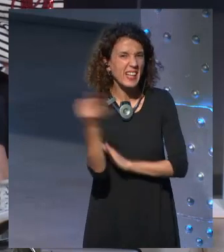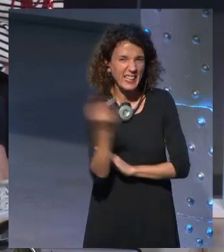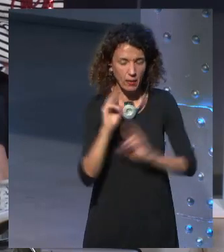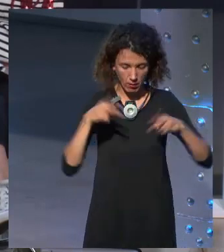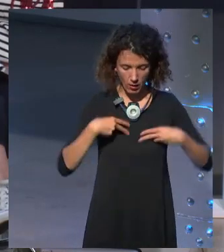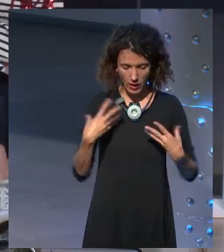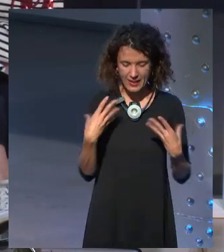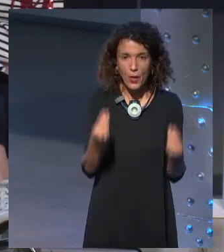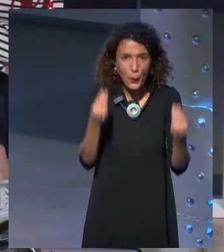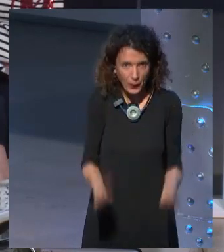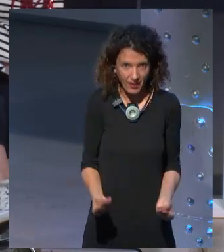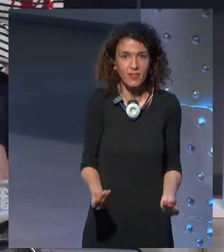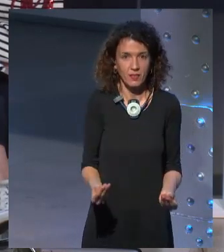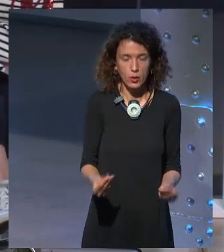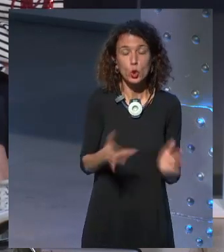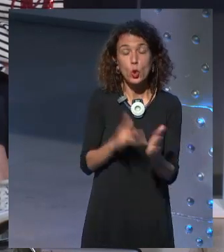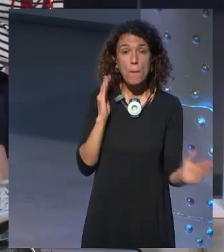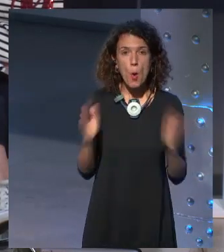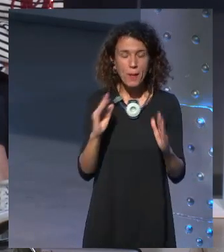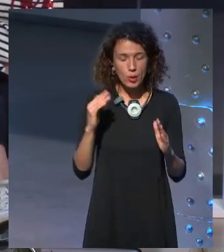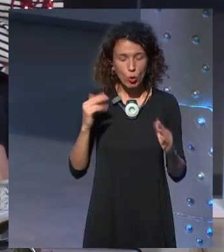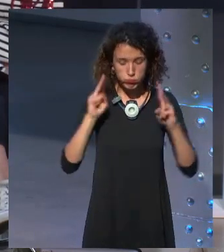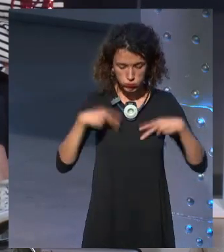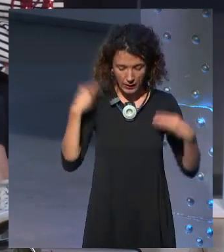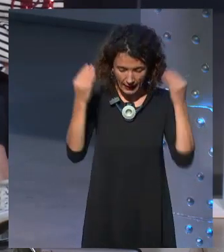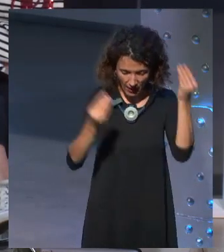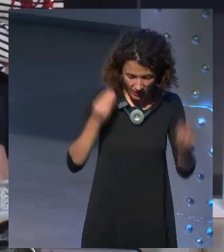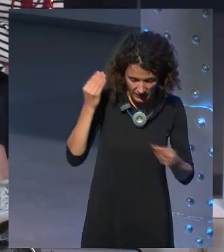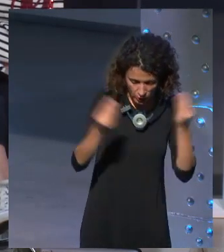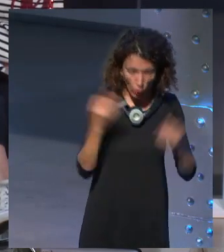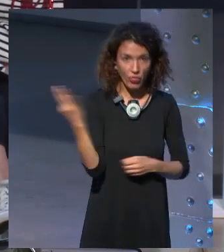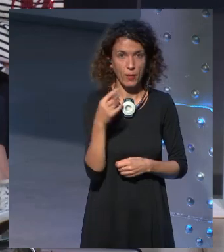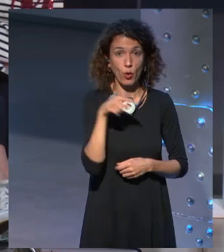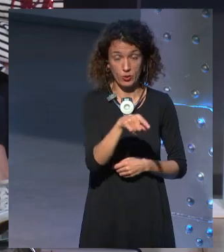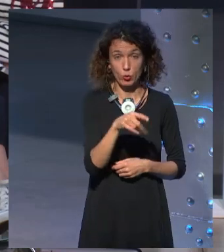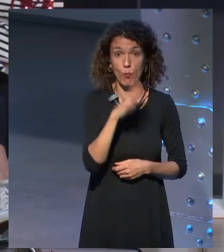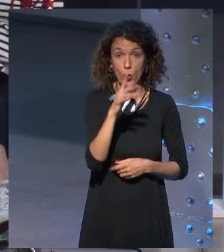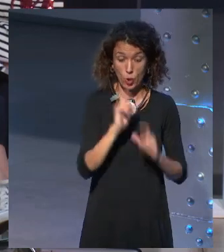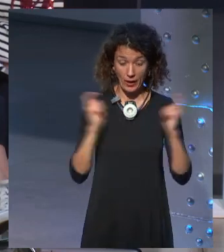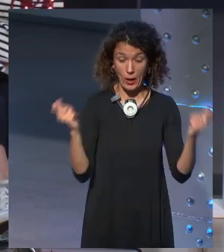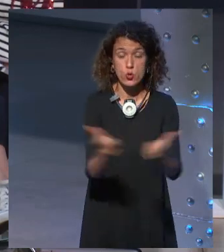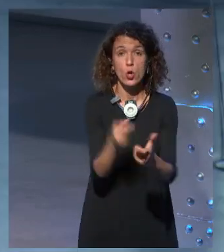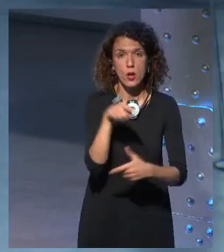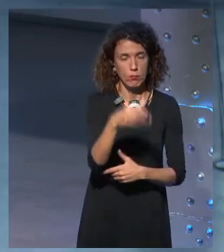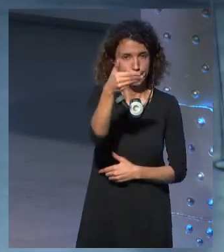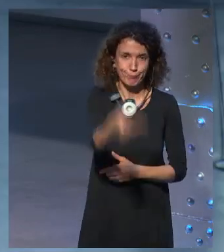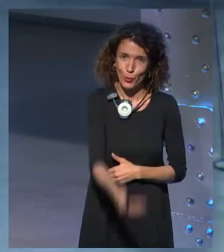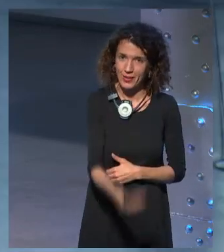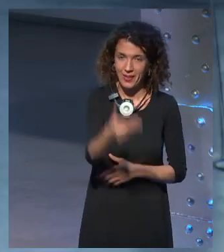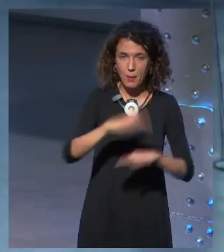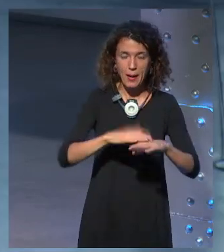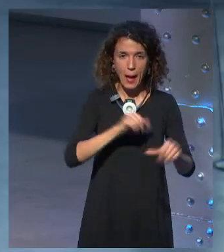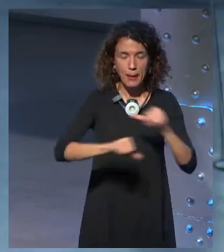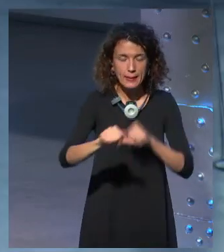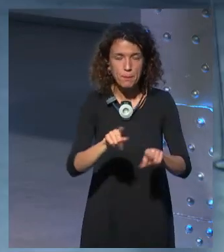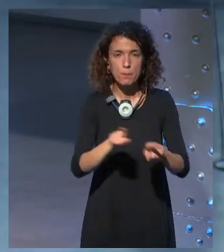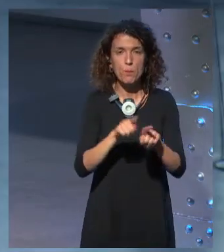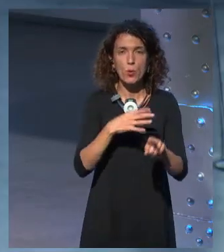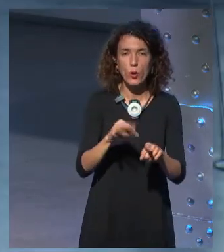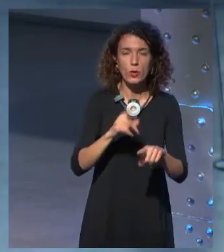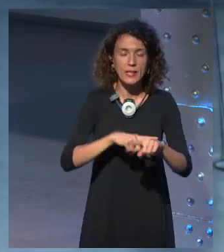we have to have these moments of reflection, and that's why these kinds of meetings are so incredibly important, because we have to take the time out to actually